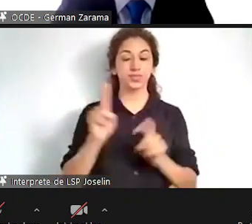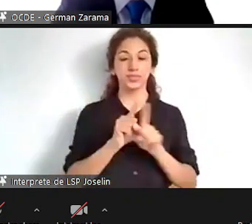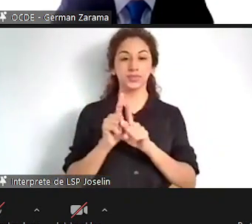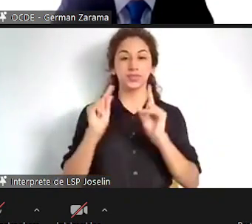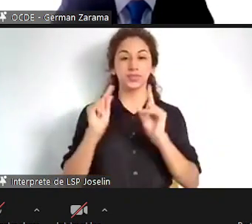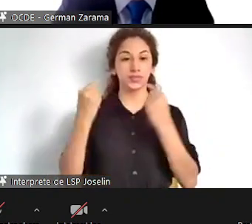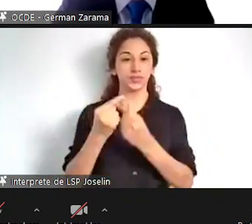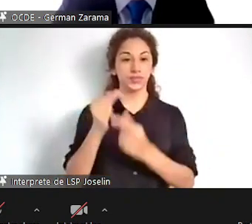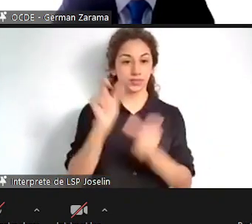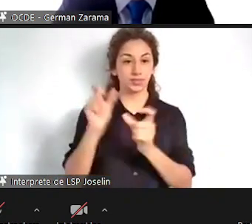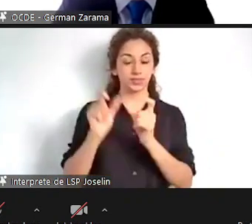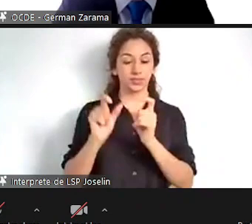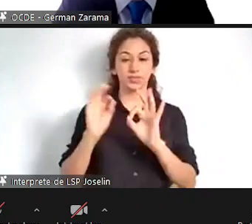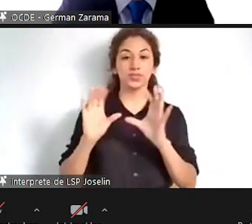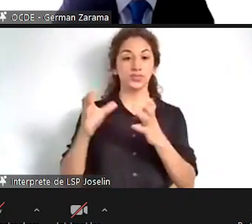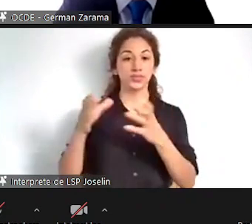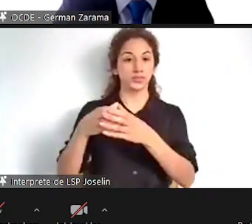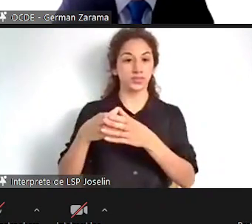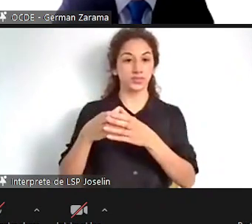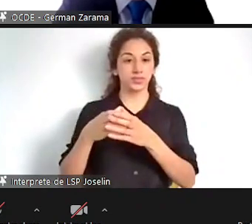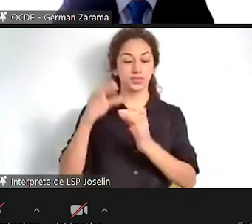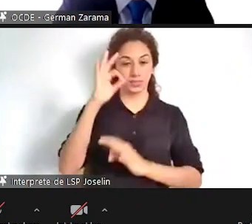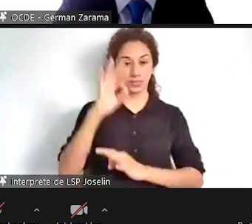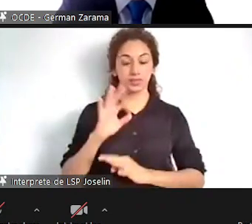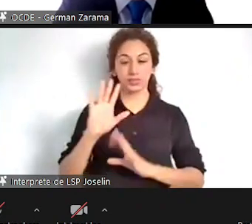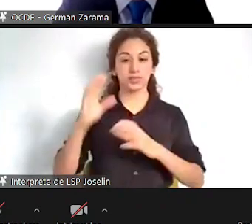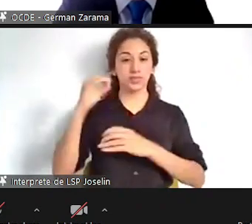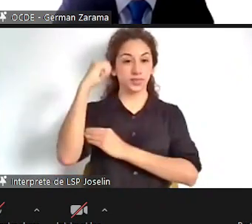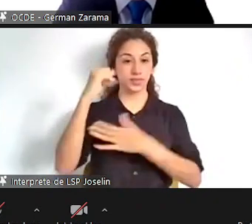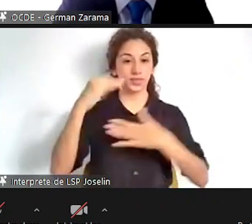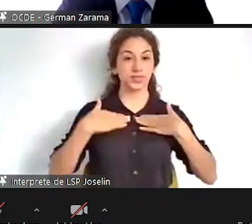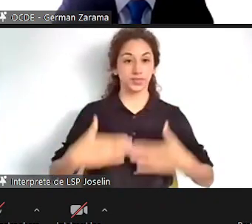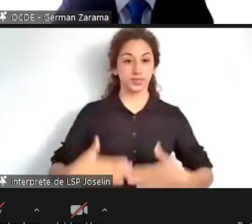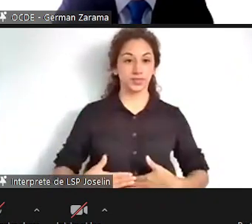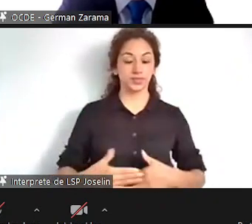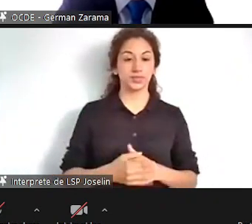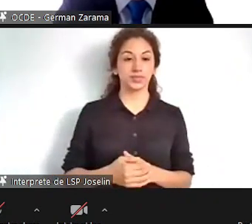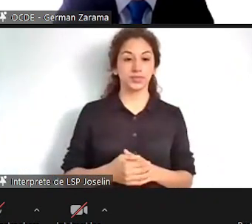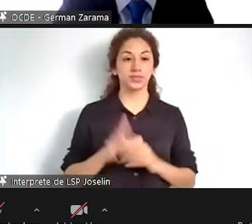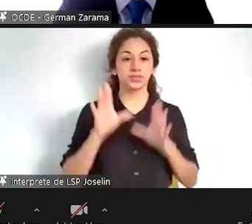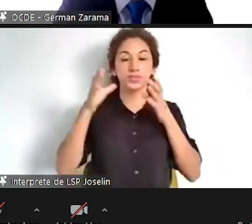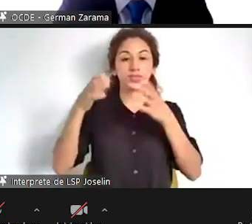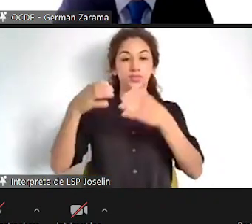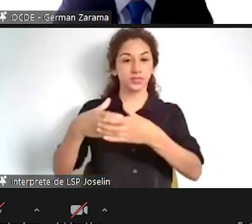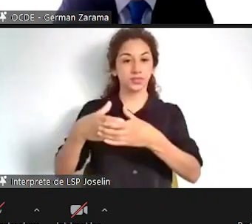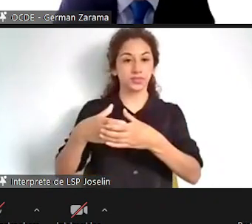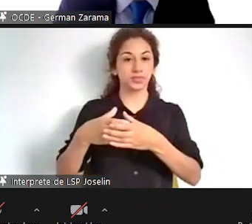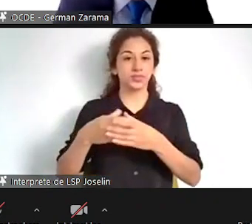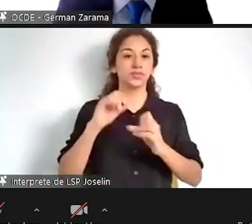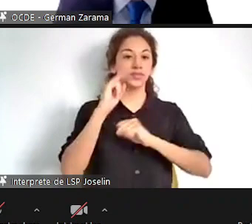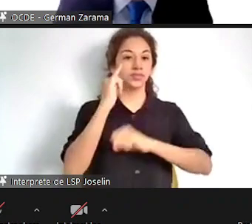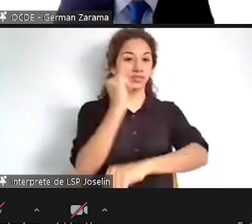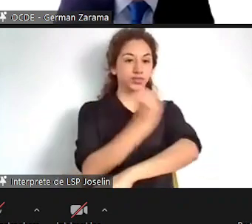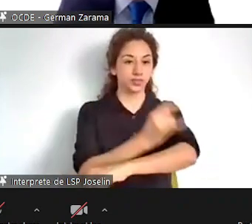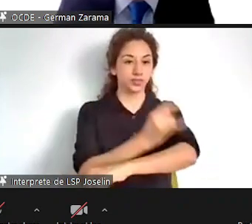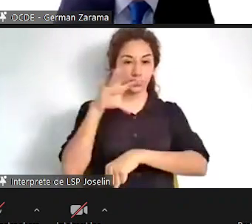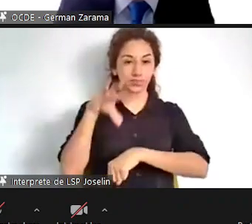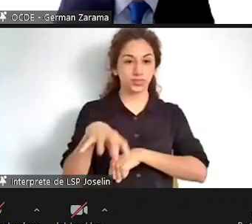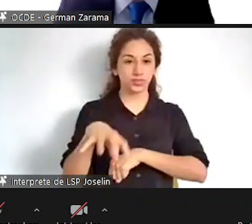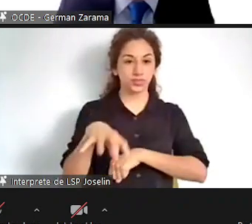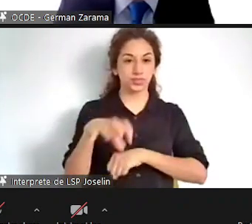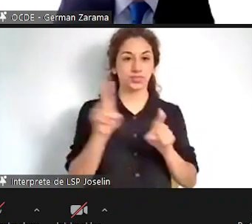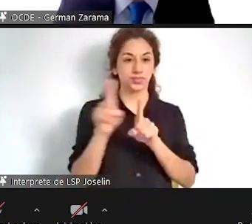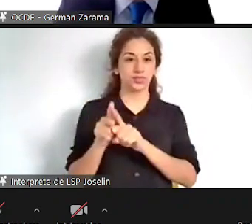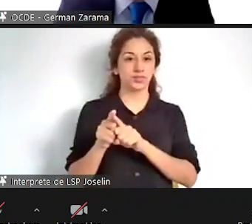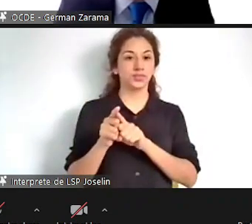by the human right uh the united nations all people and institutions that are uh fulfilling and